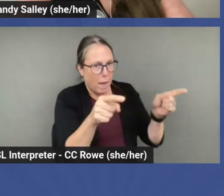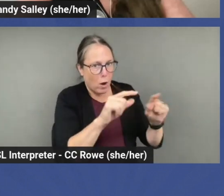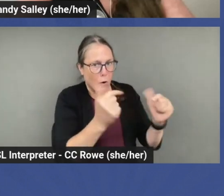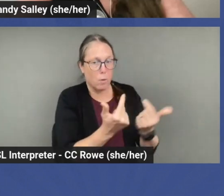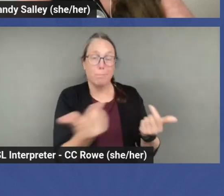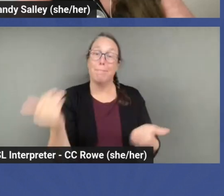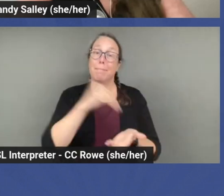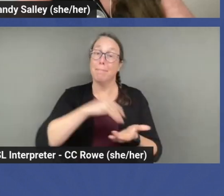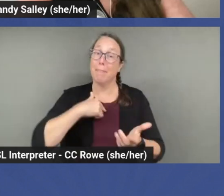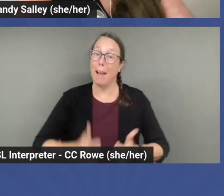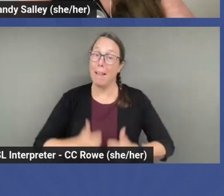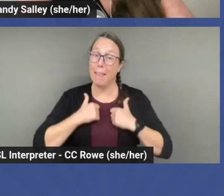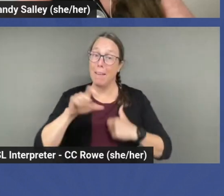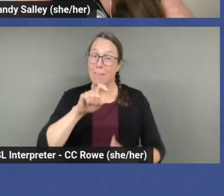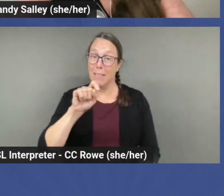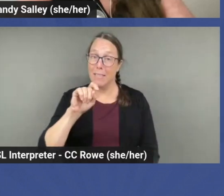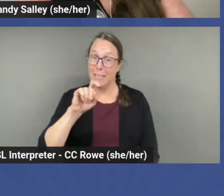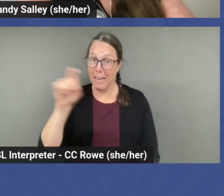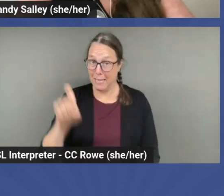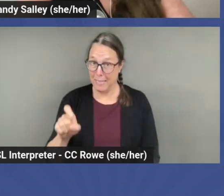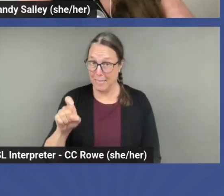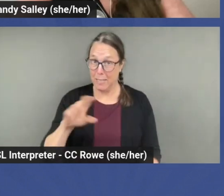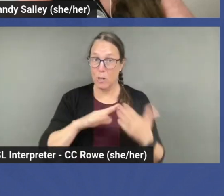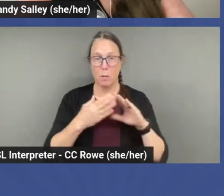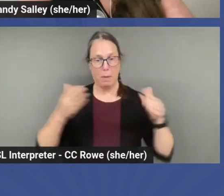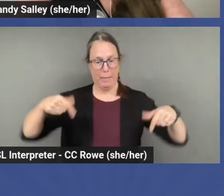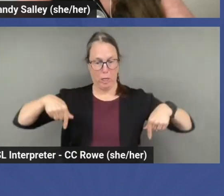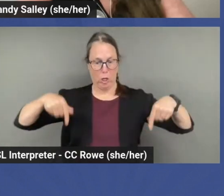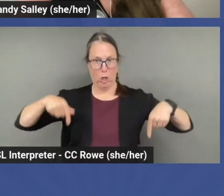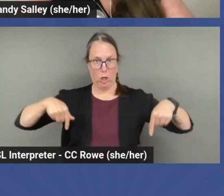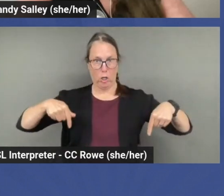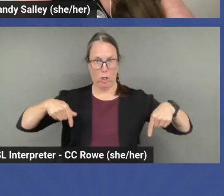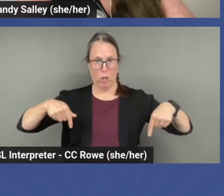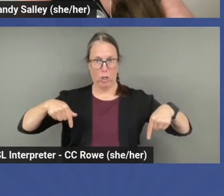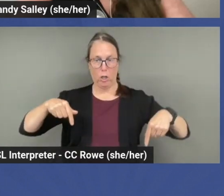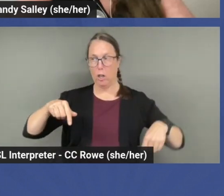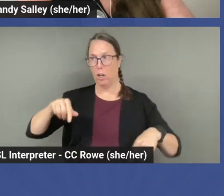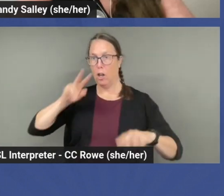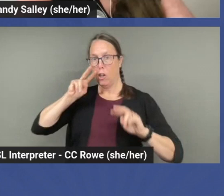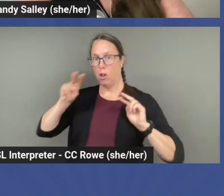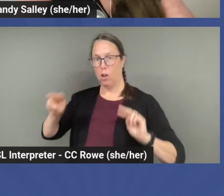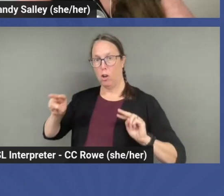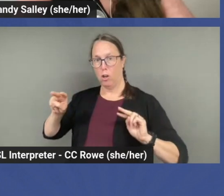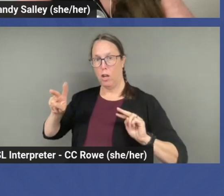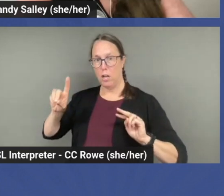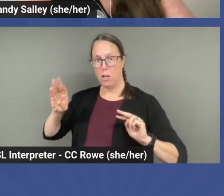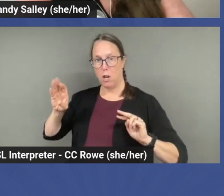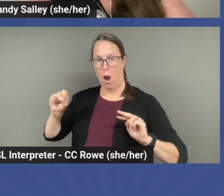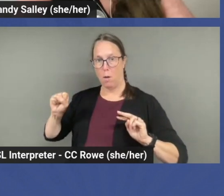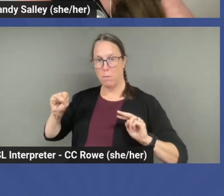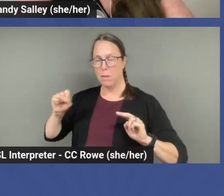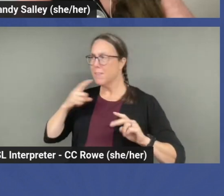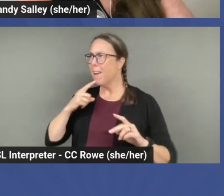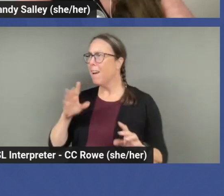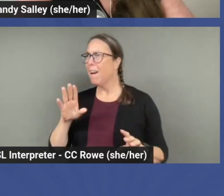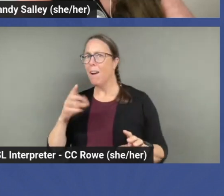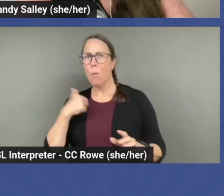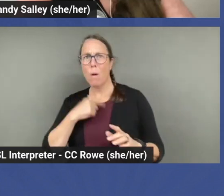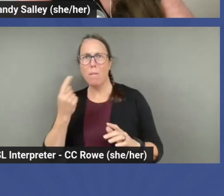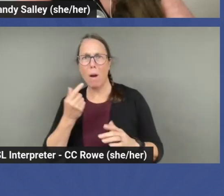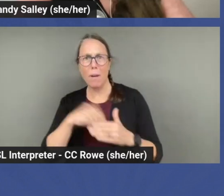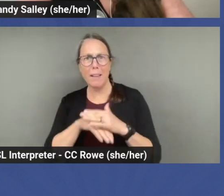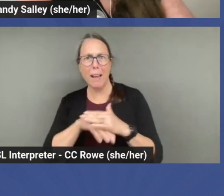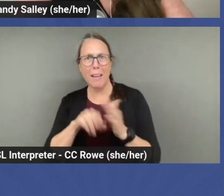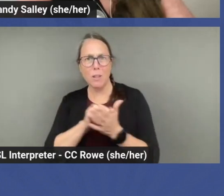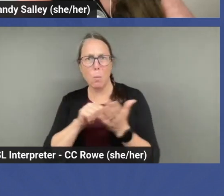Texas. Like, the communities here are looking at Dobbs and saying, we've always accessed abortion. We